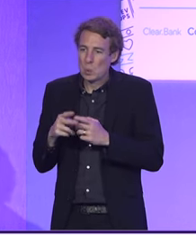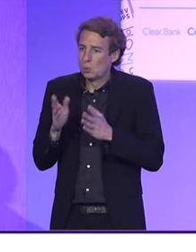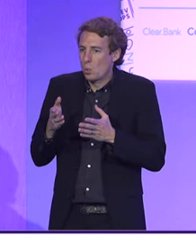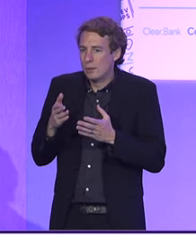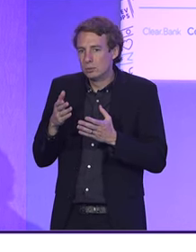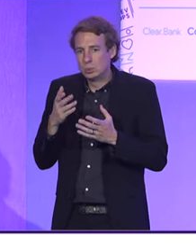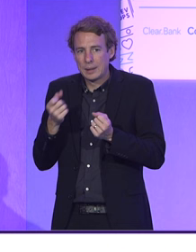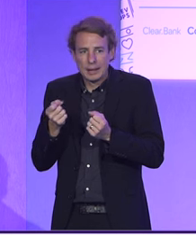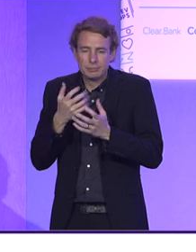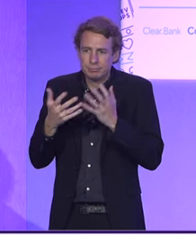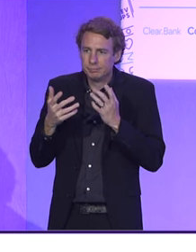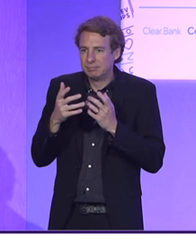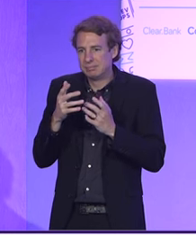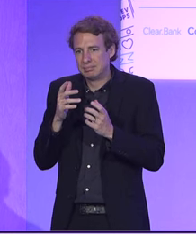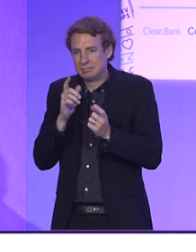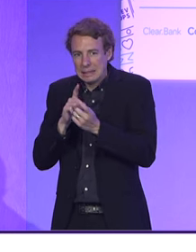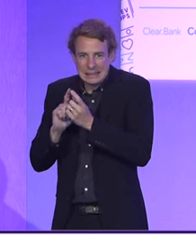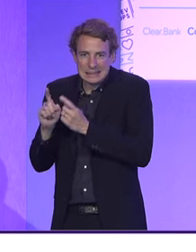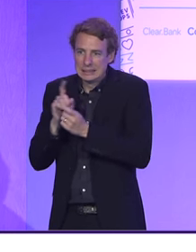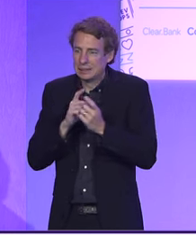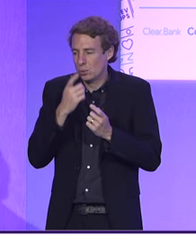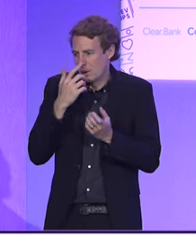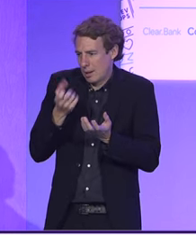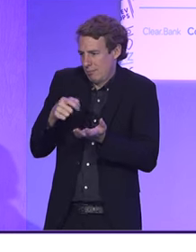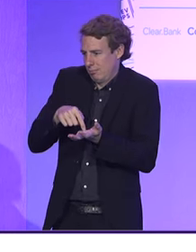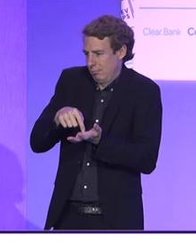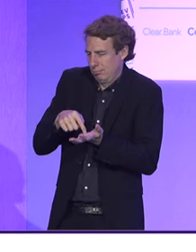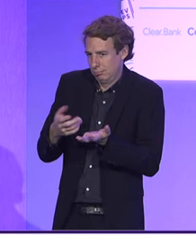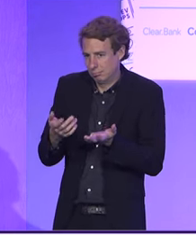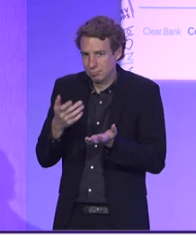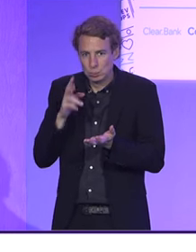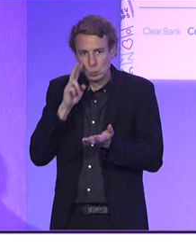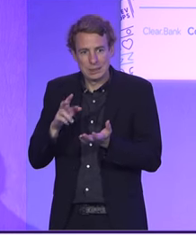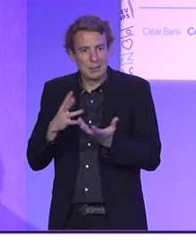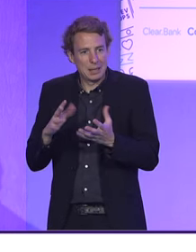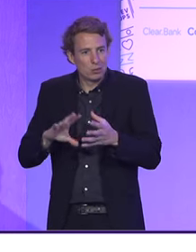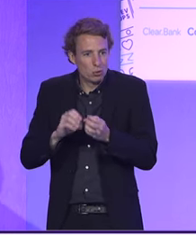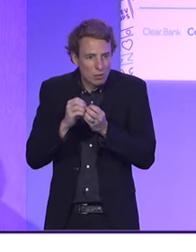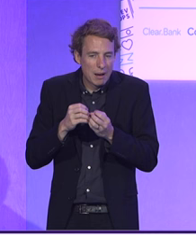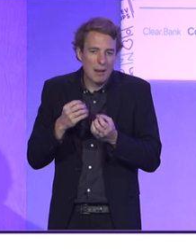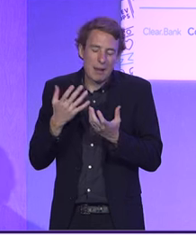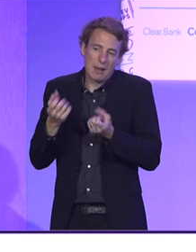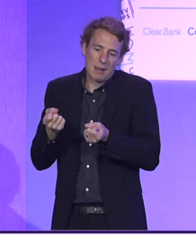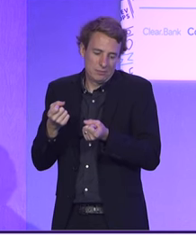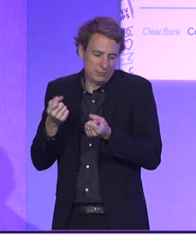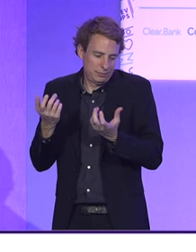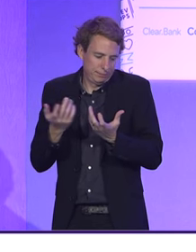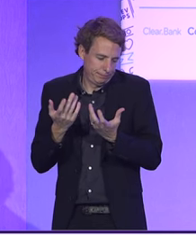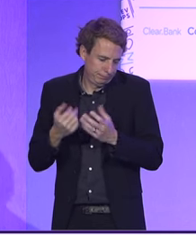having meetings. They go directly to Backstage and see what you have. You have created this pipeline, you have created